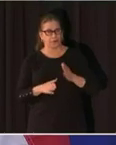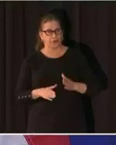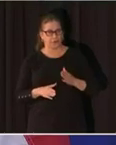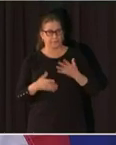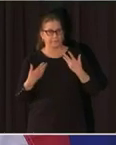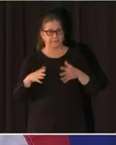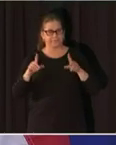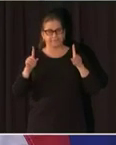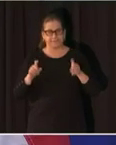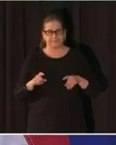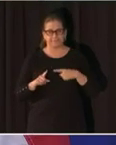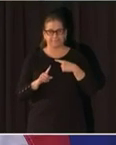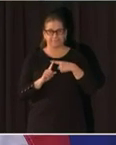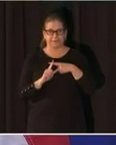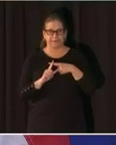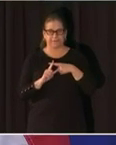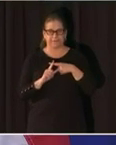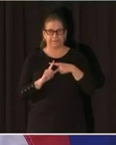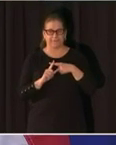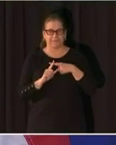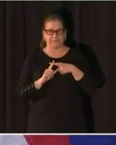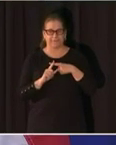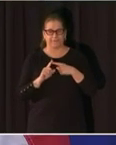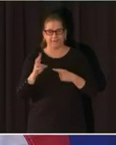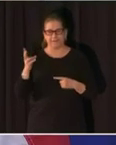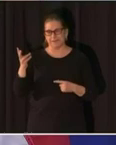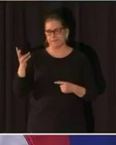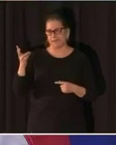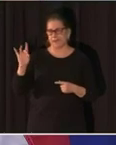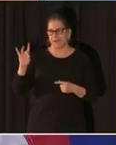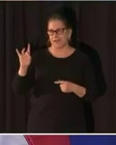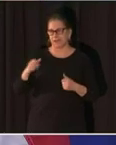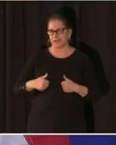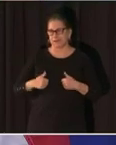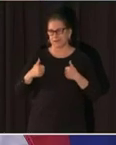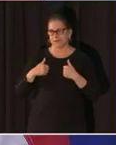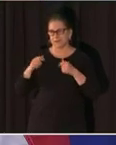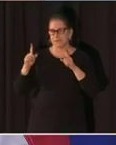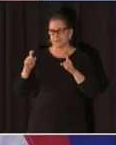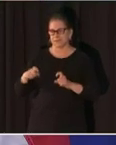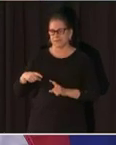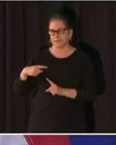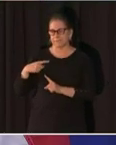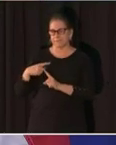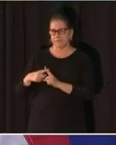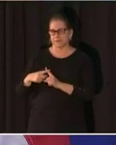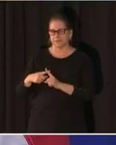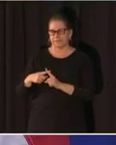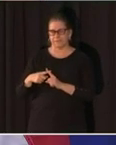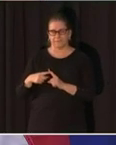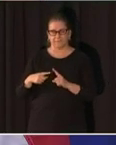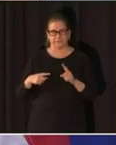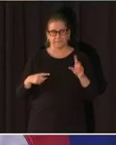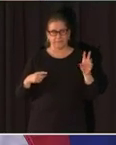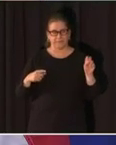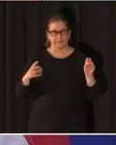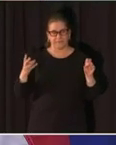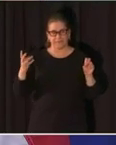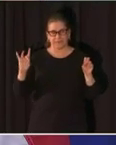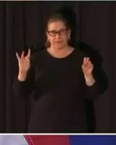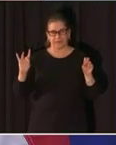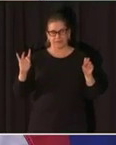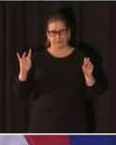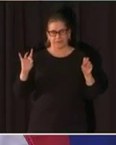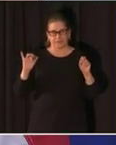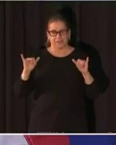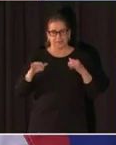and 78 residents have tested positive, and they continuously